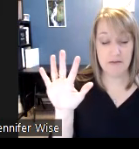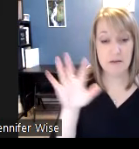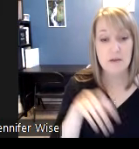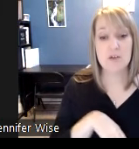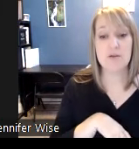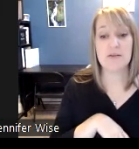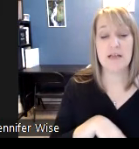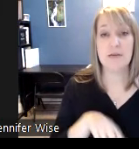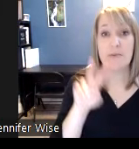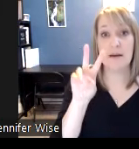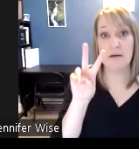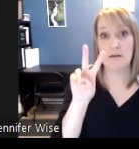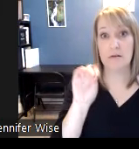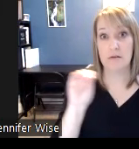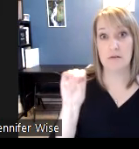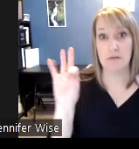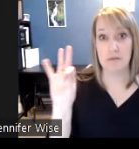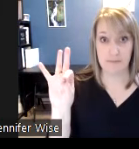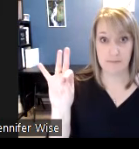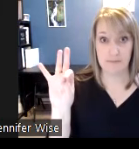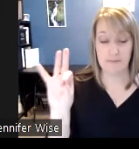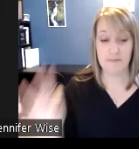2005. 2009 would be.